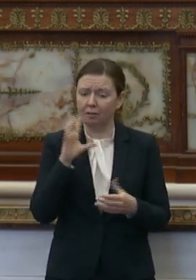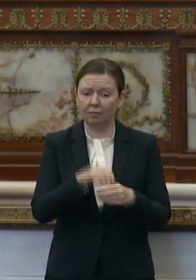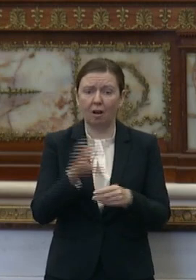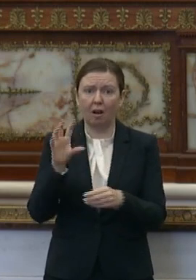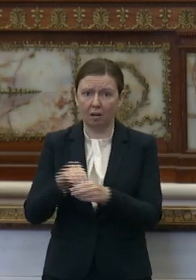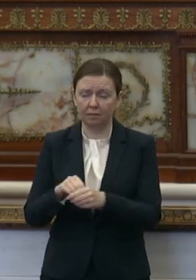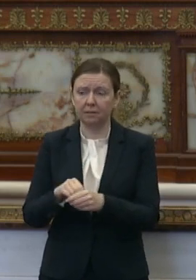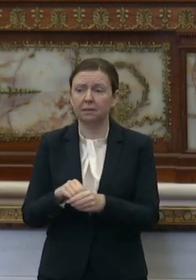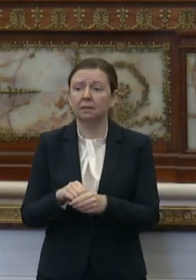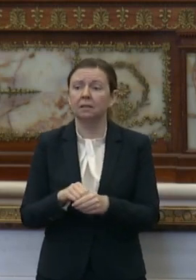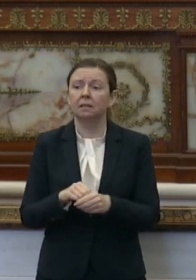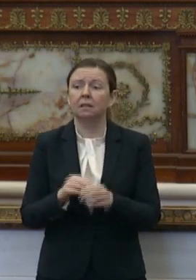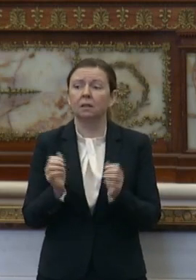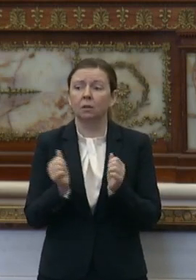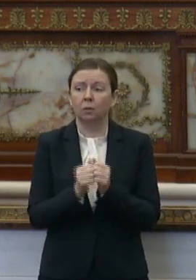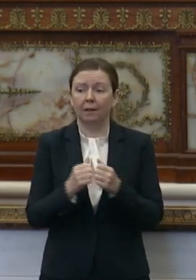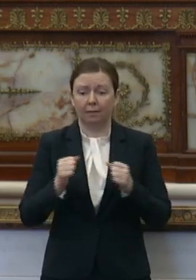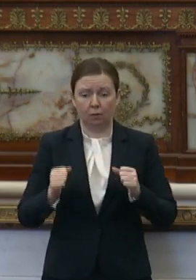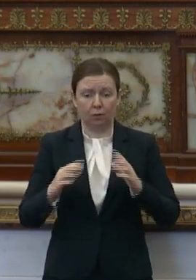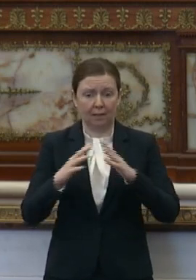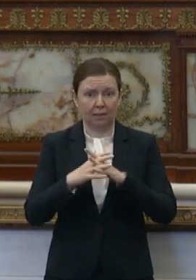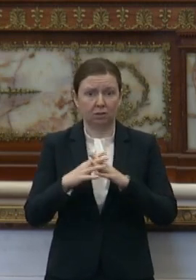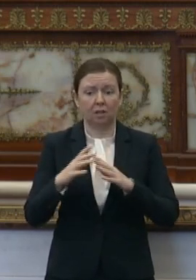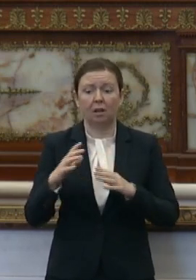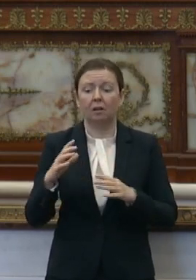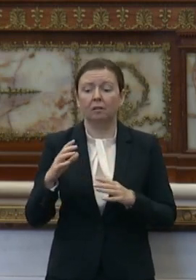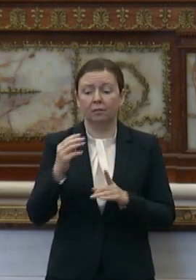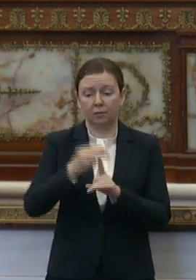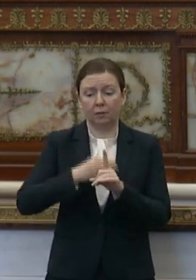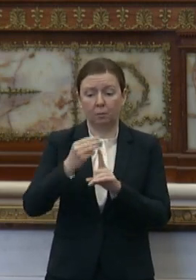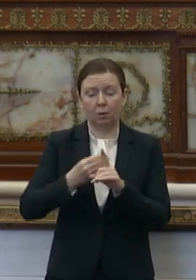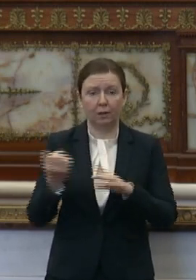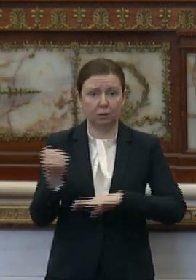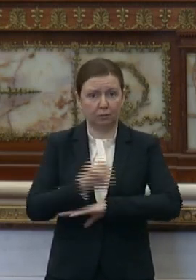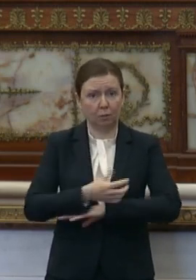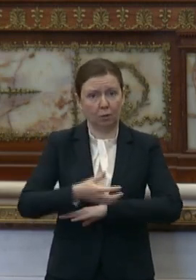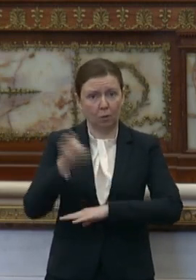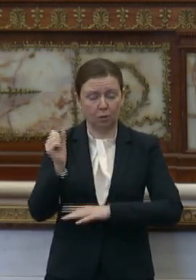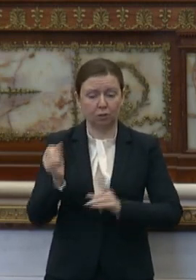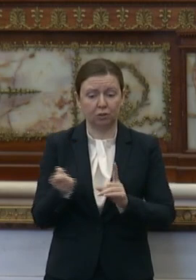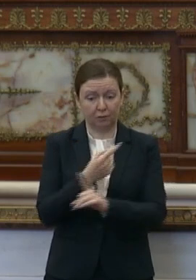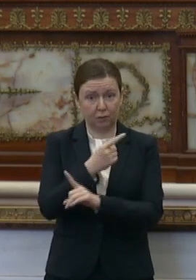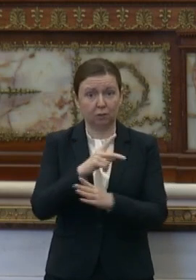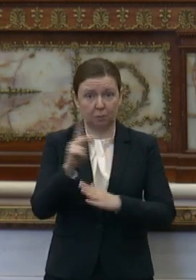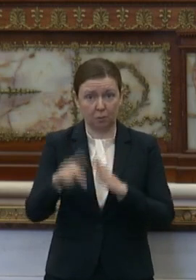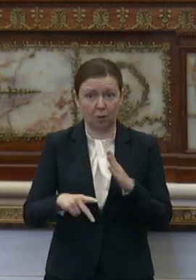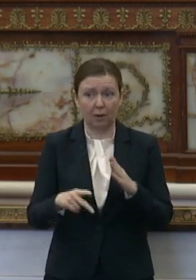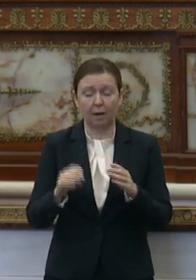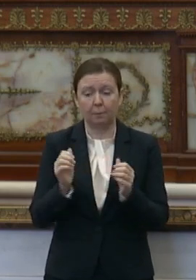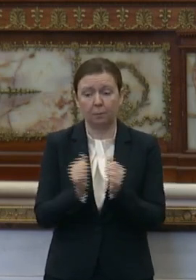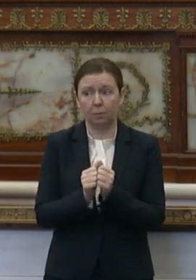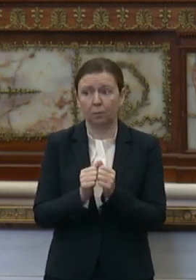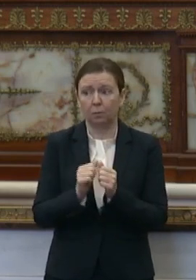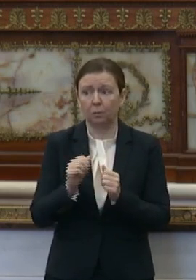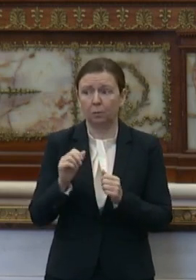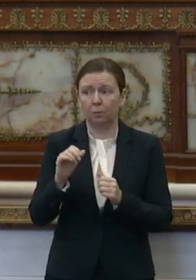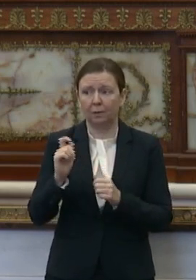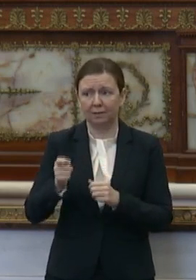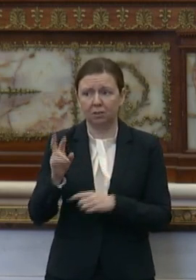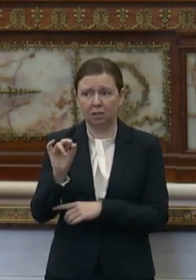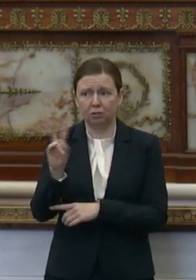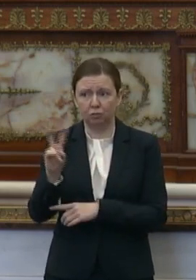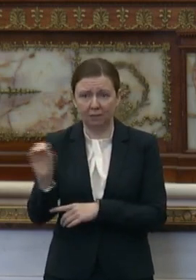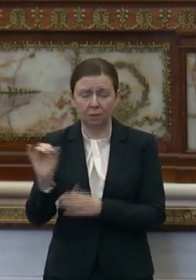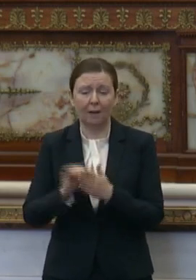I was very involved in the creation of the mortgage foreclosure diversion program with Judge Rizzo and this program